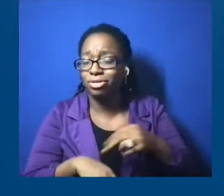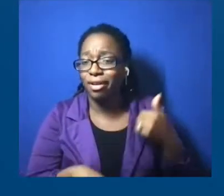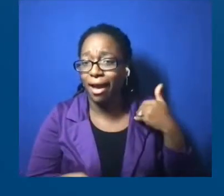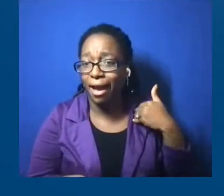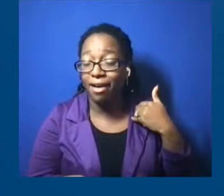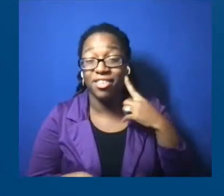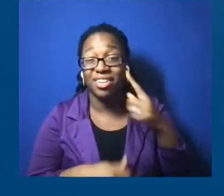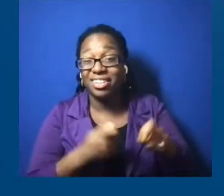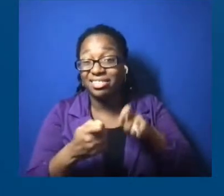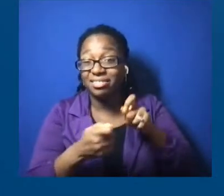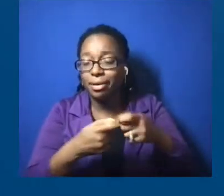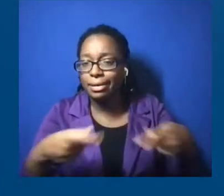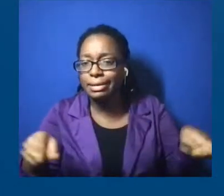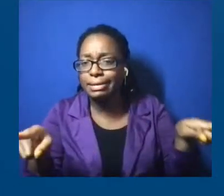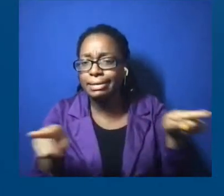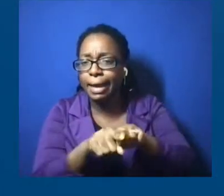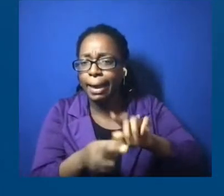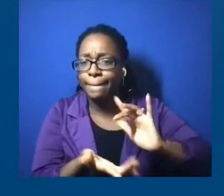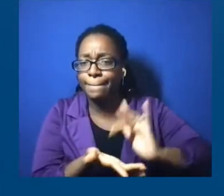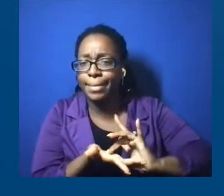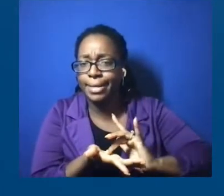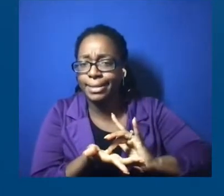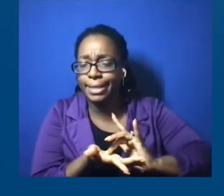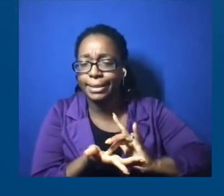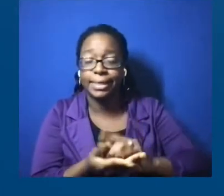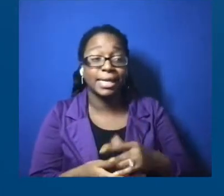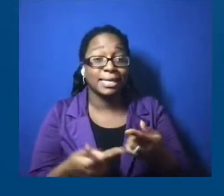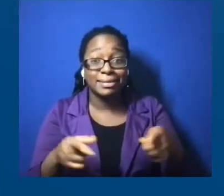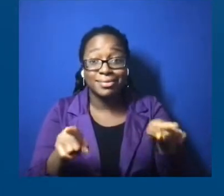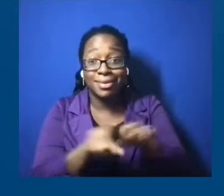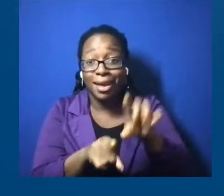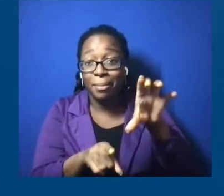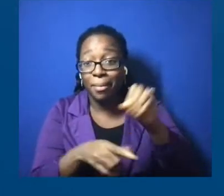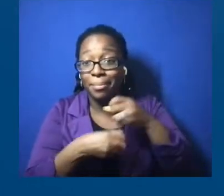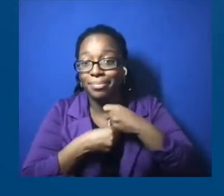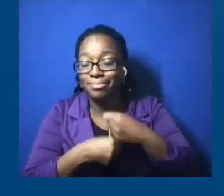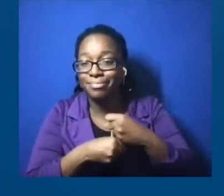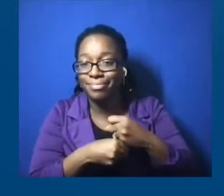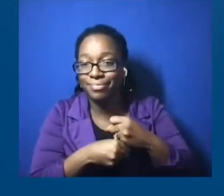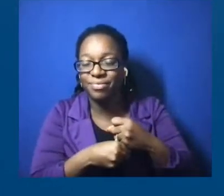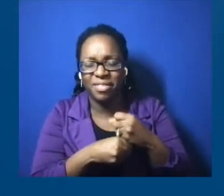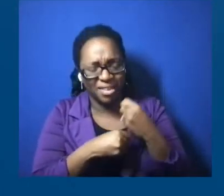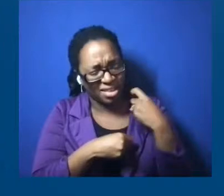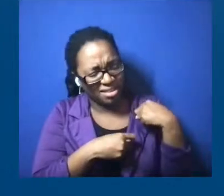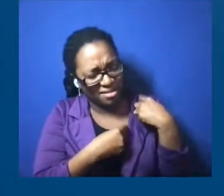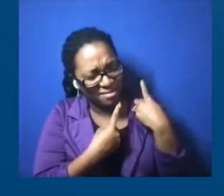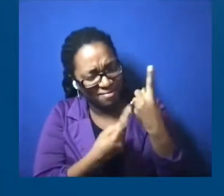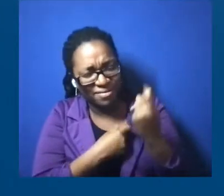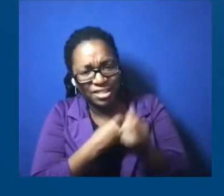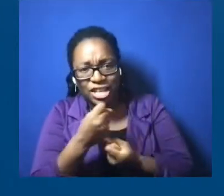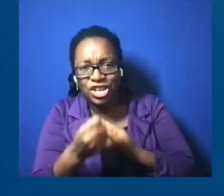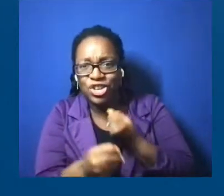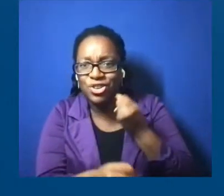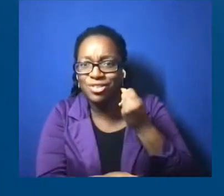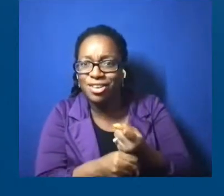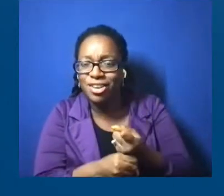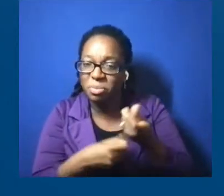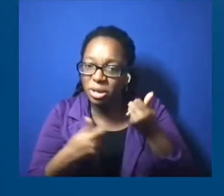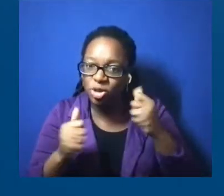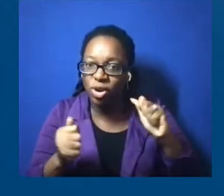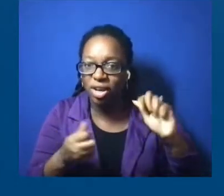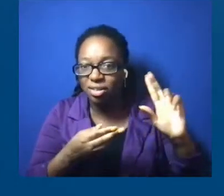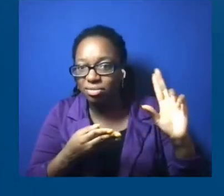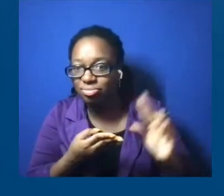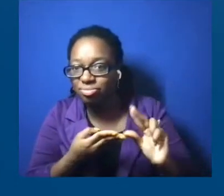same prescription, made by the same company. For years, medics have been trying to get this done. But